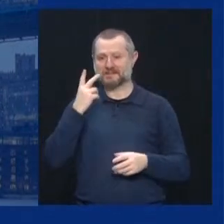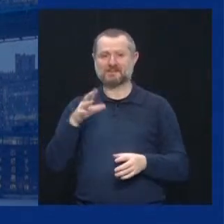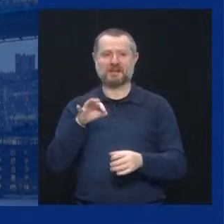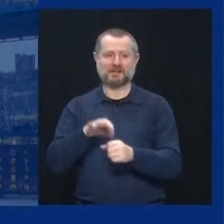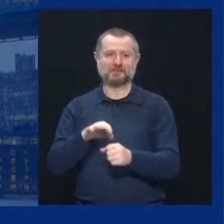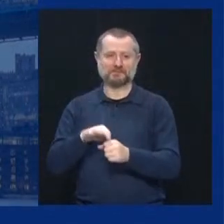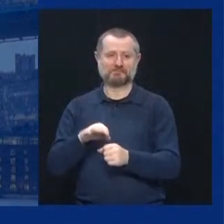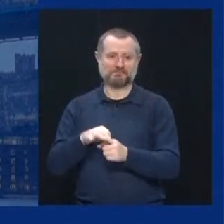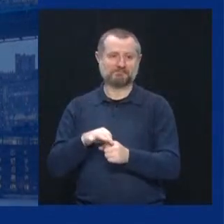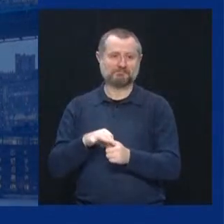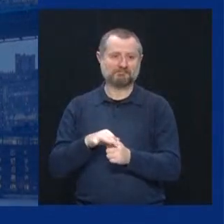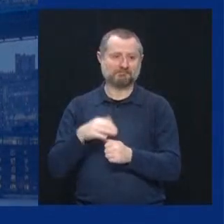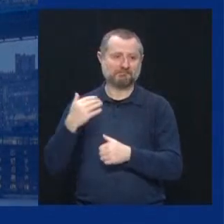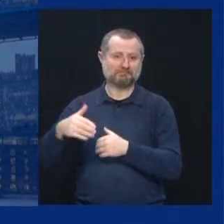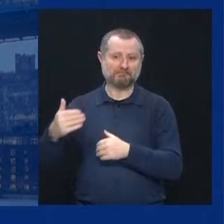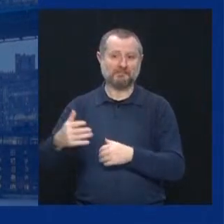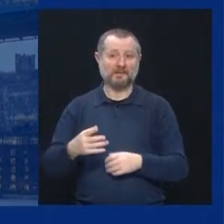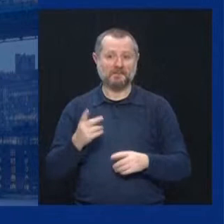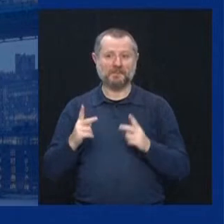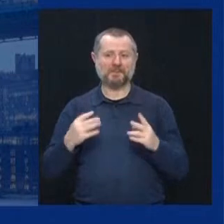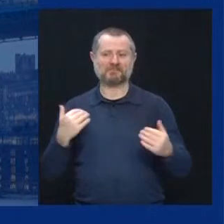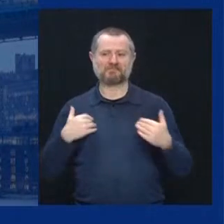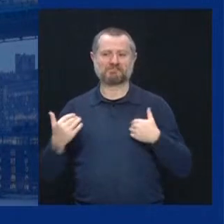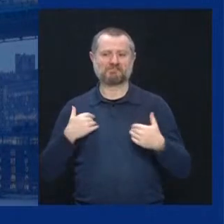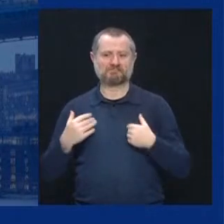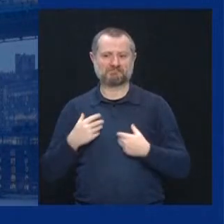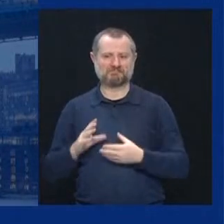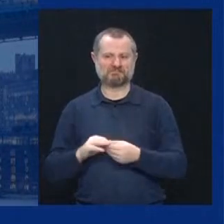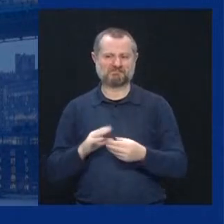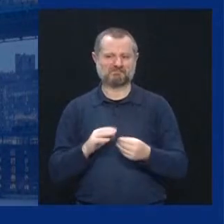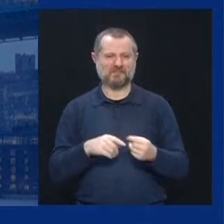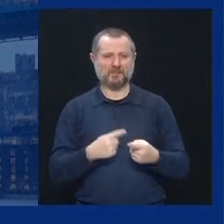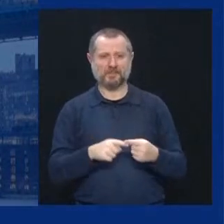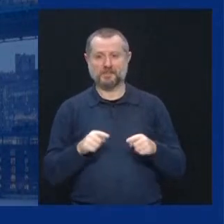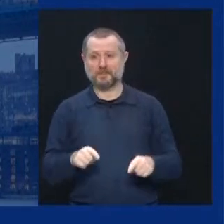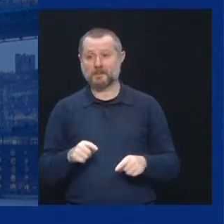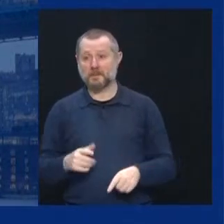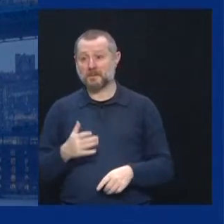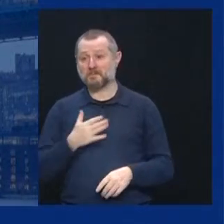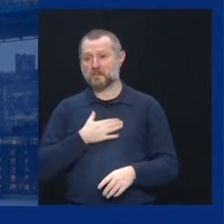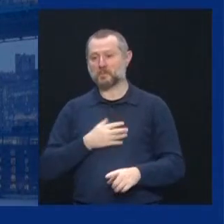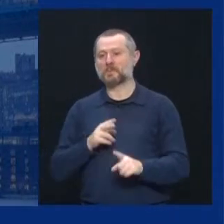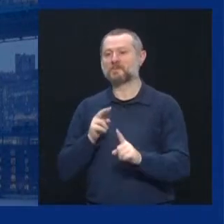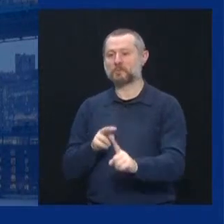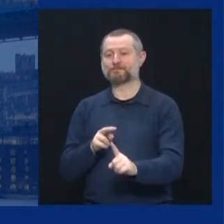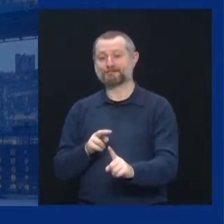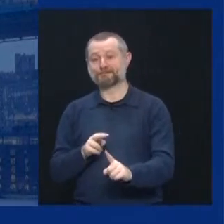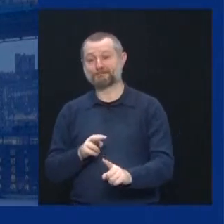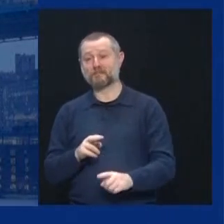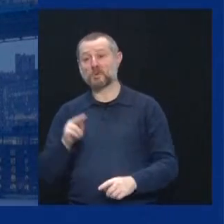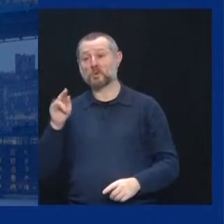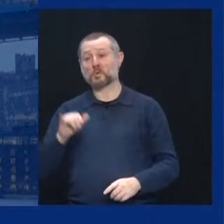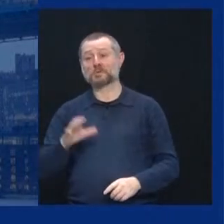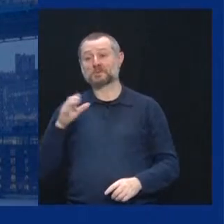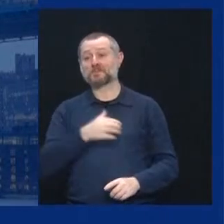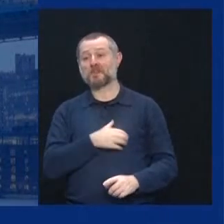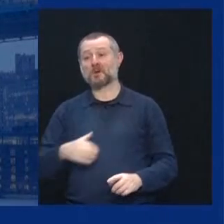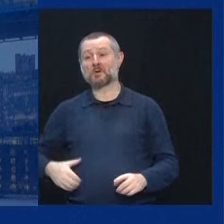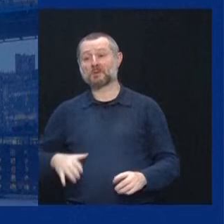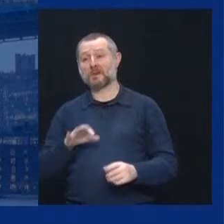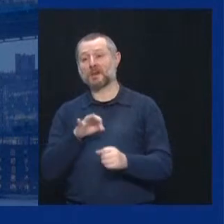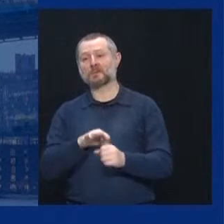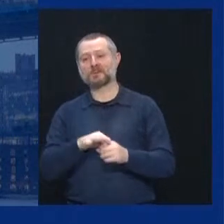number of people have been speaking to me about it. And here's my 2 cents. The New York City mayoral race is 4 months away. Really,